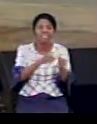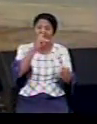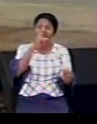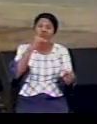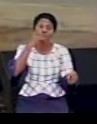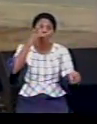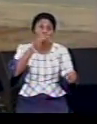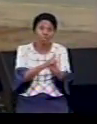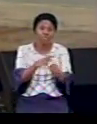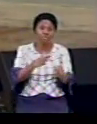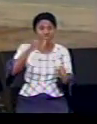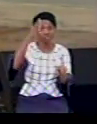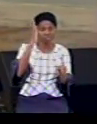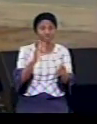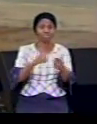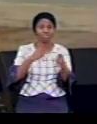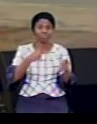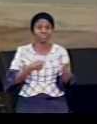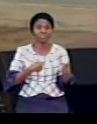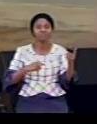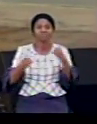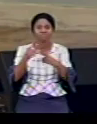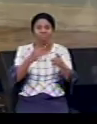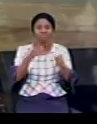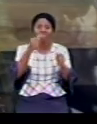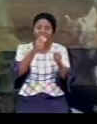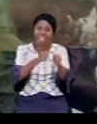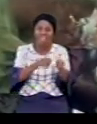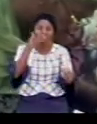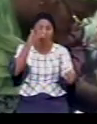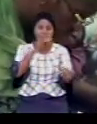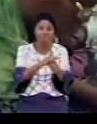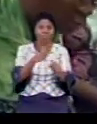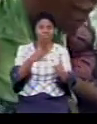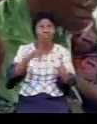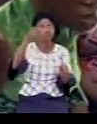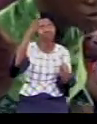me. Every promise of God to me